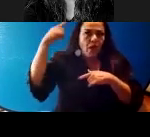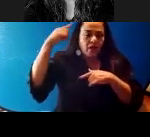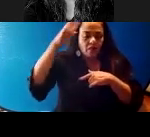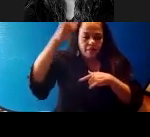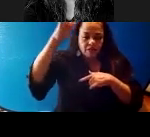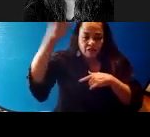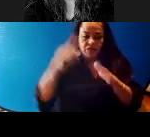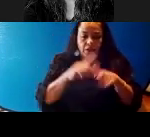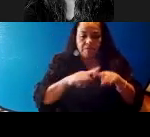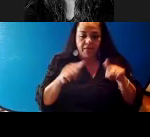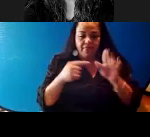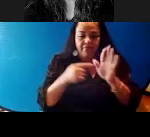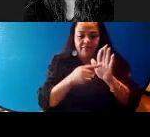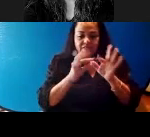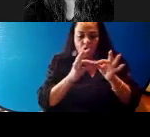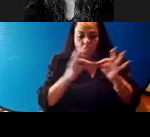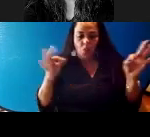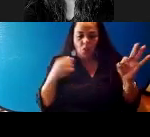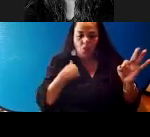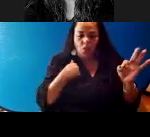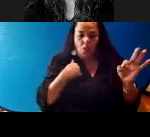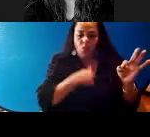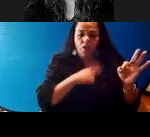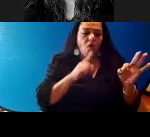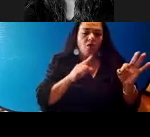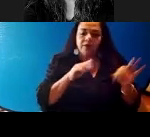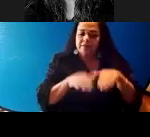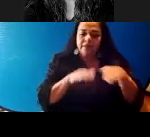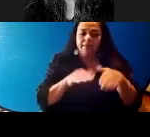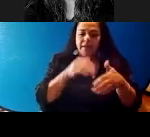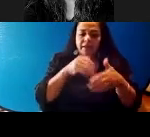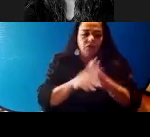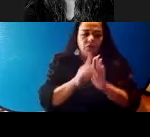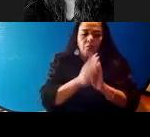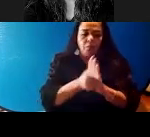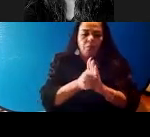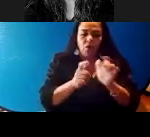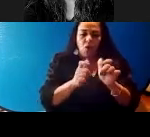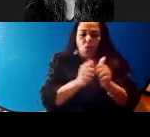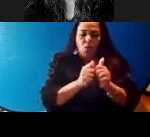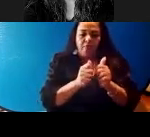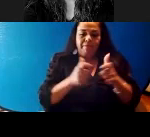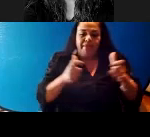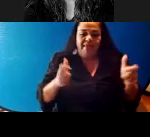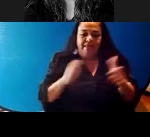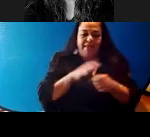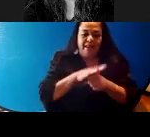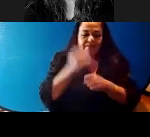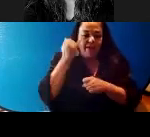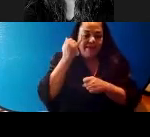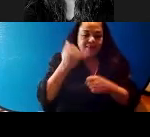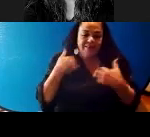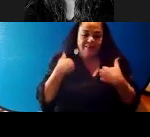is a quote that we really love to lift up. And she says that we aren't stepping into the moment with enough big ideas, enough confidence, and